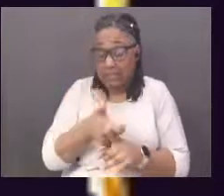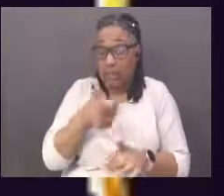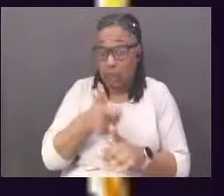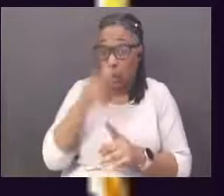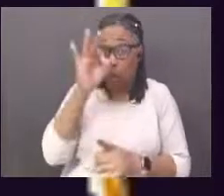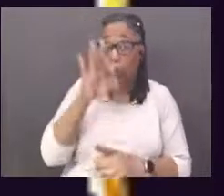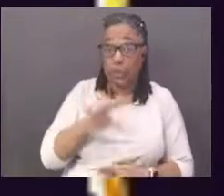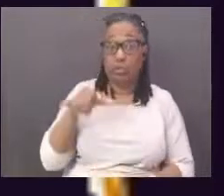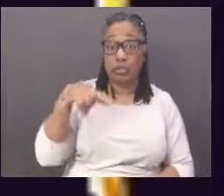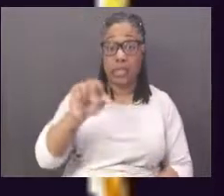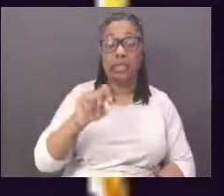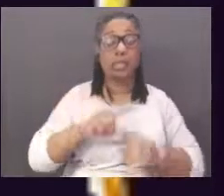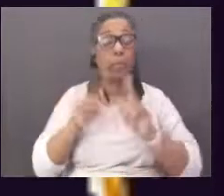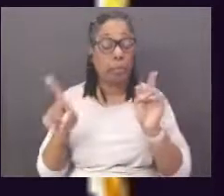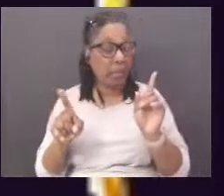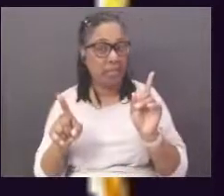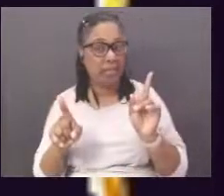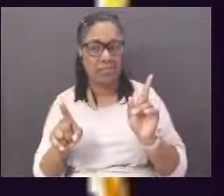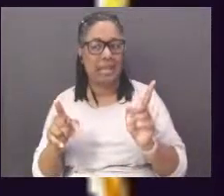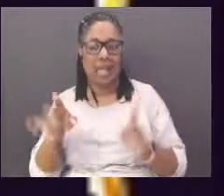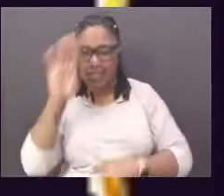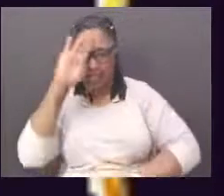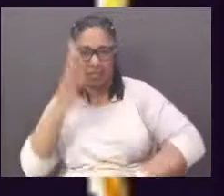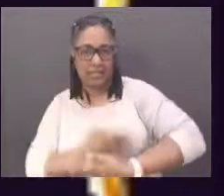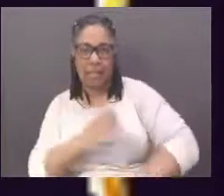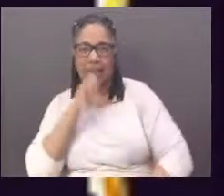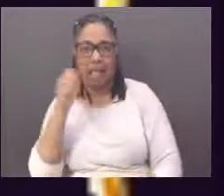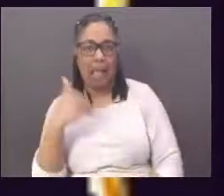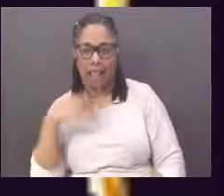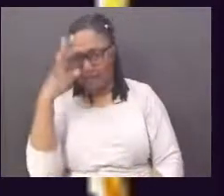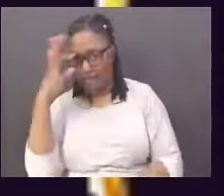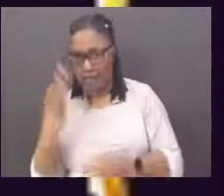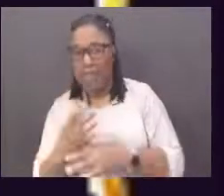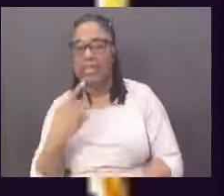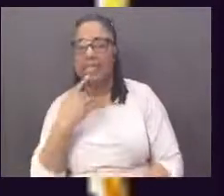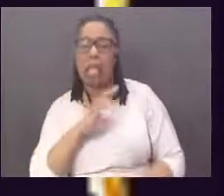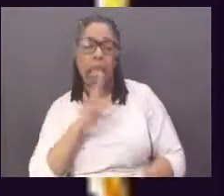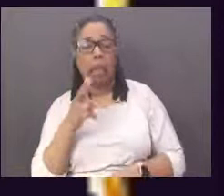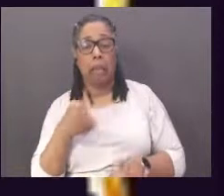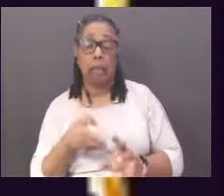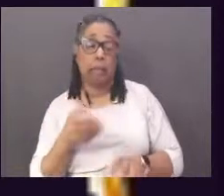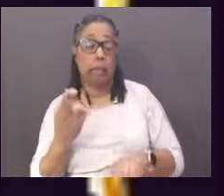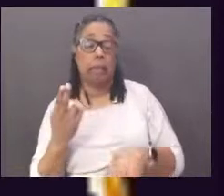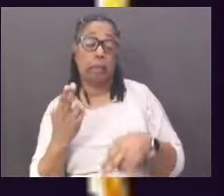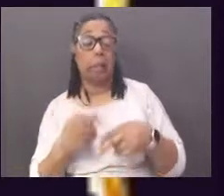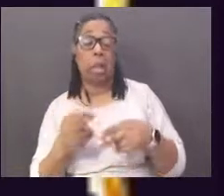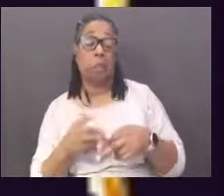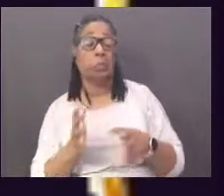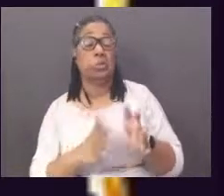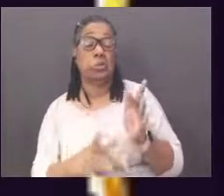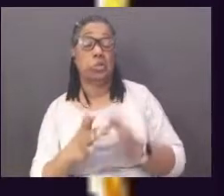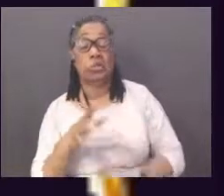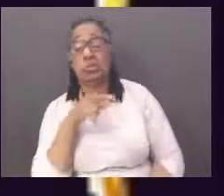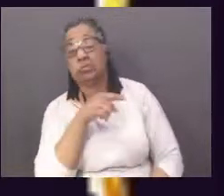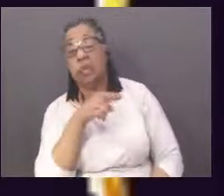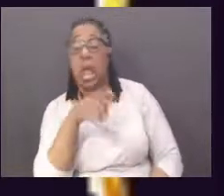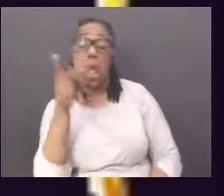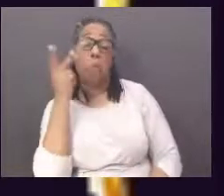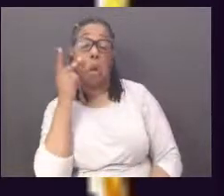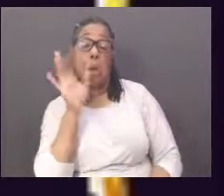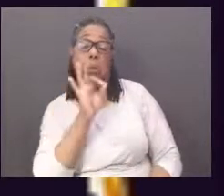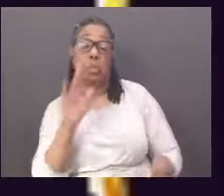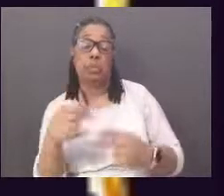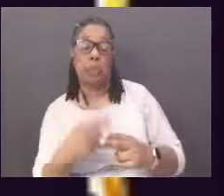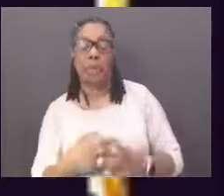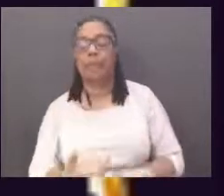They said, in the name of this Jesus whom Paul preaches. We can say with confidence that the sons of Sceva did not